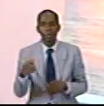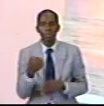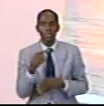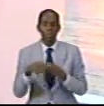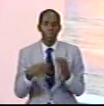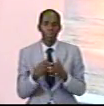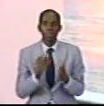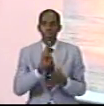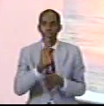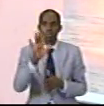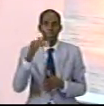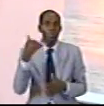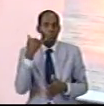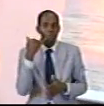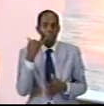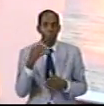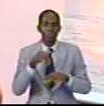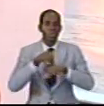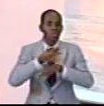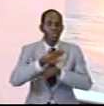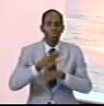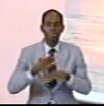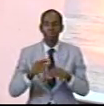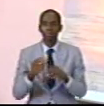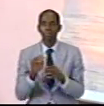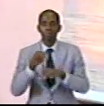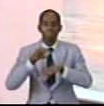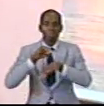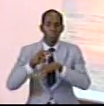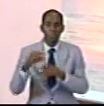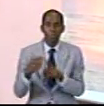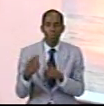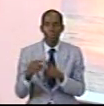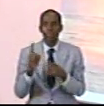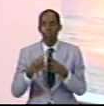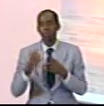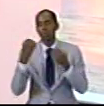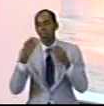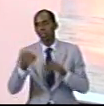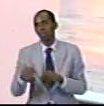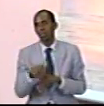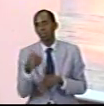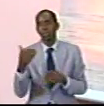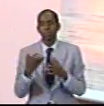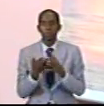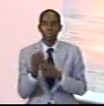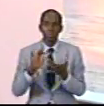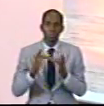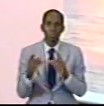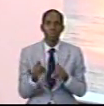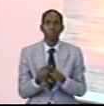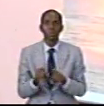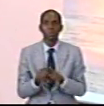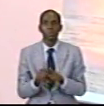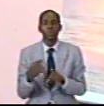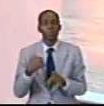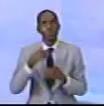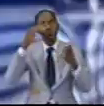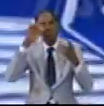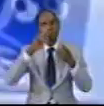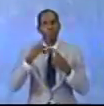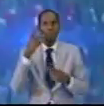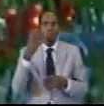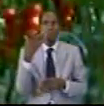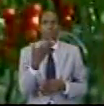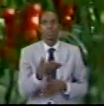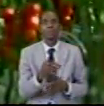your phone. WhatsApp this information to people. What you make happen for others is what God will make happen for you. We hope to see you there. We have